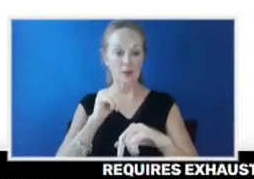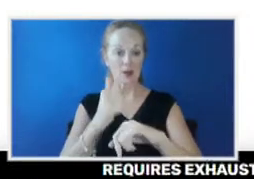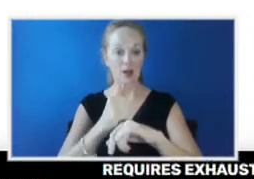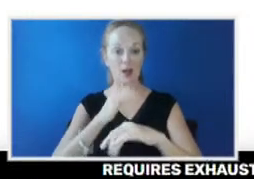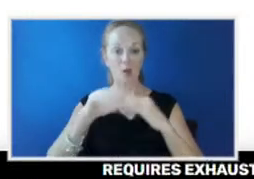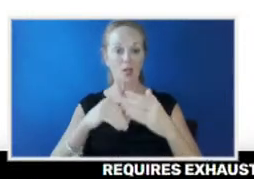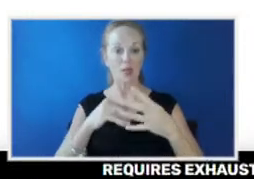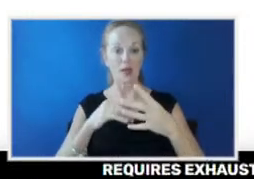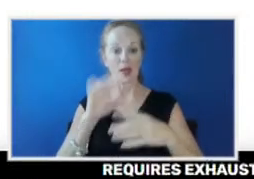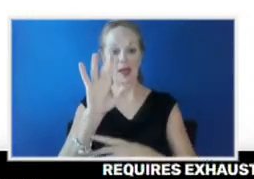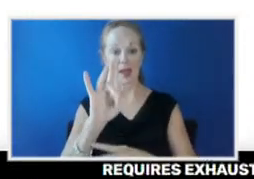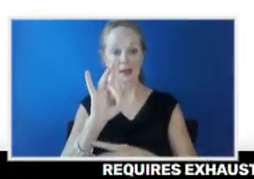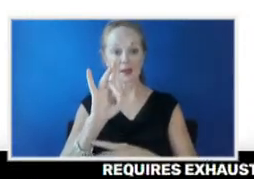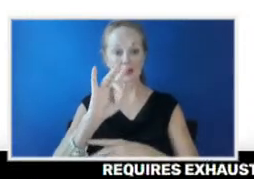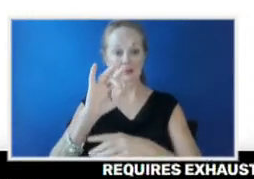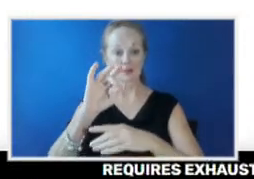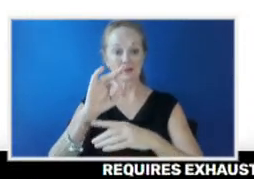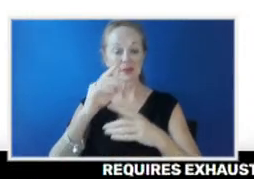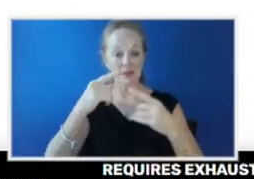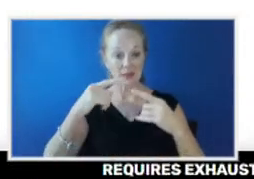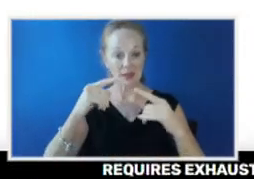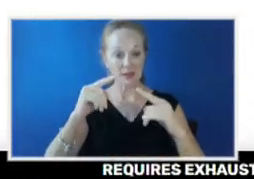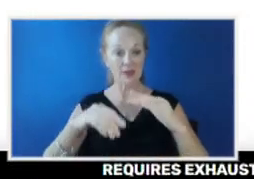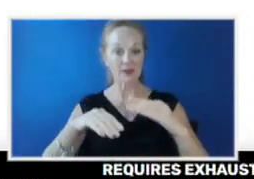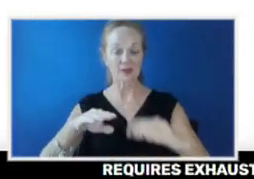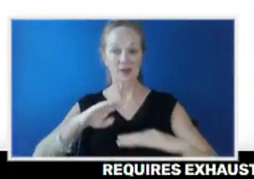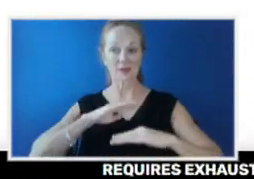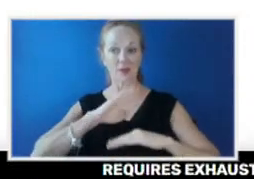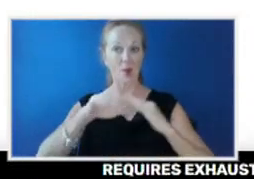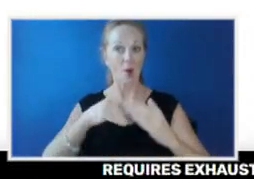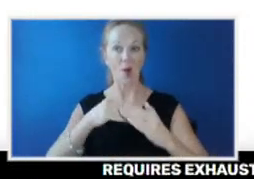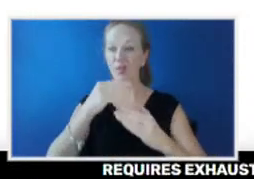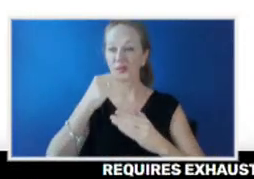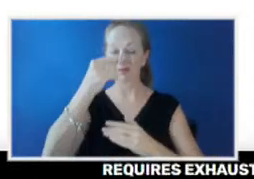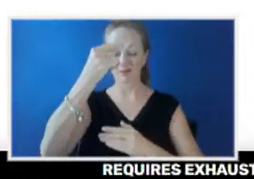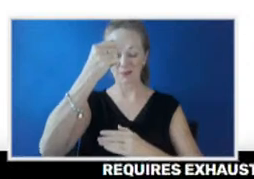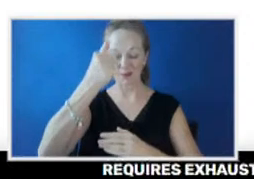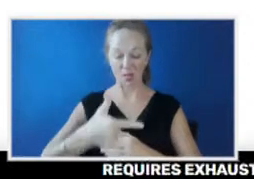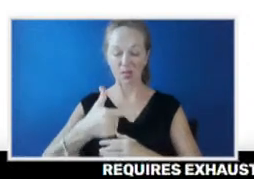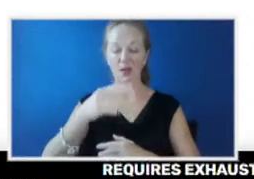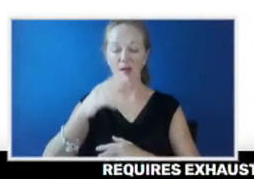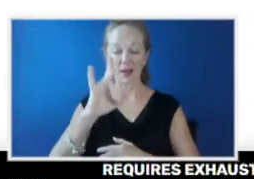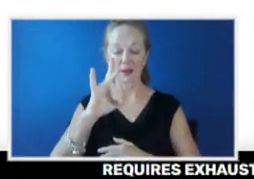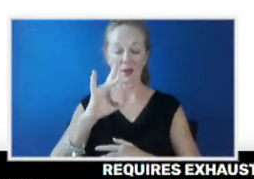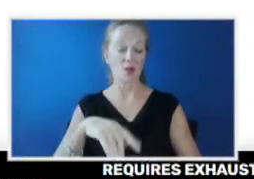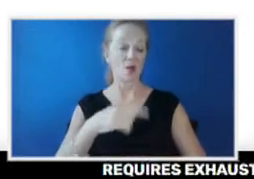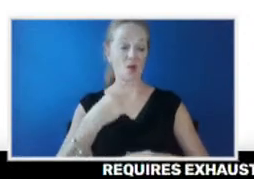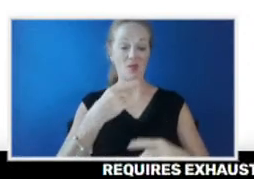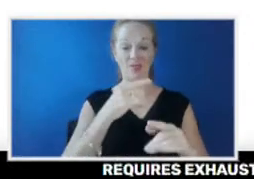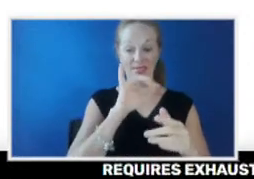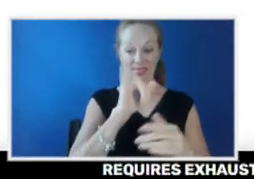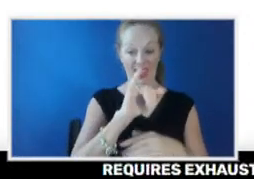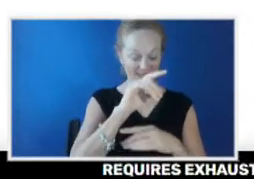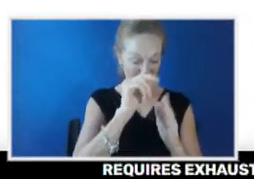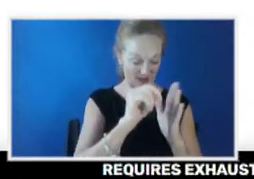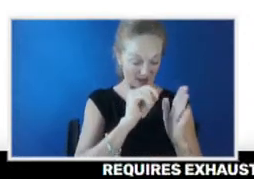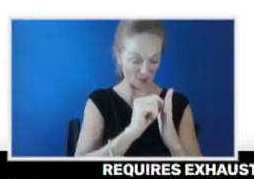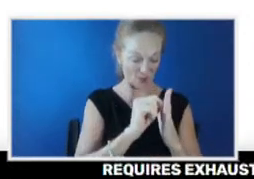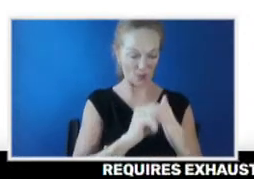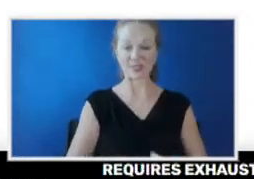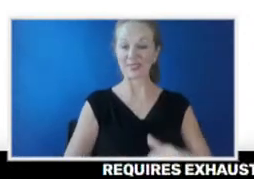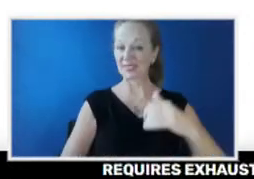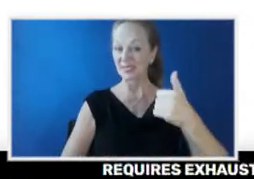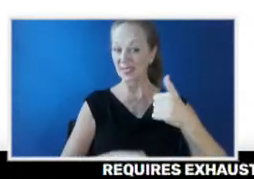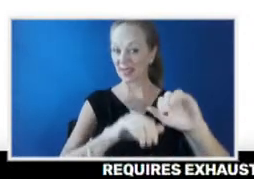8 and satisfy all 8 requirements of 8 Can't Wait. We were, at the time, one of 10 agencies that were compliant